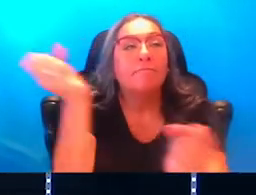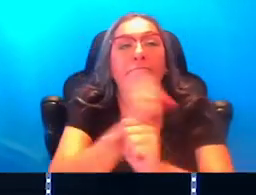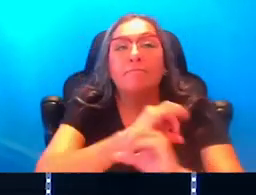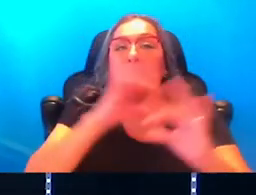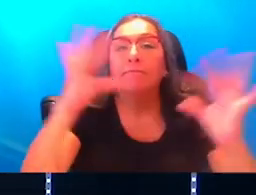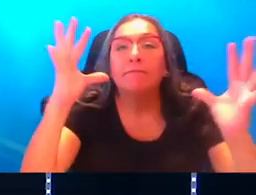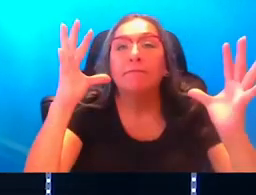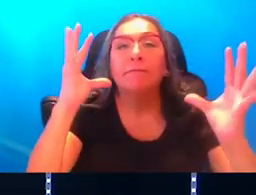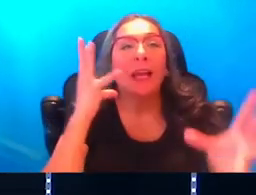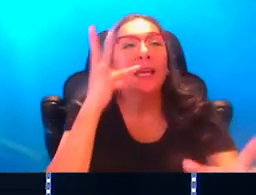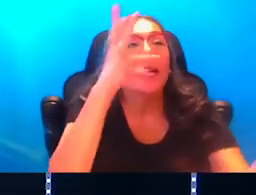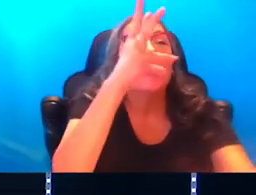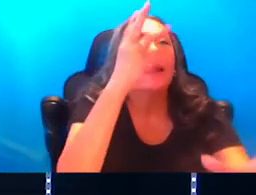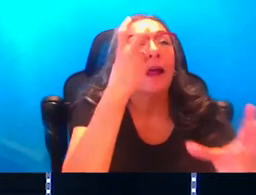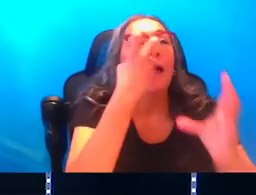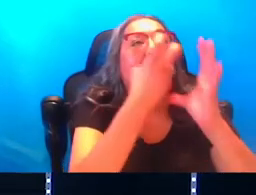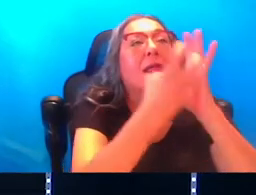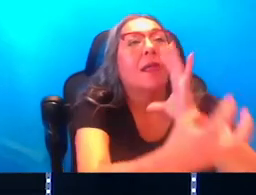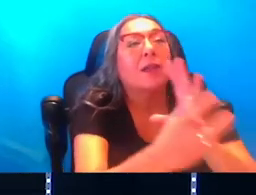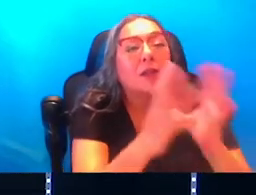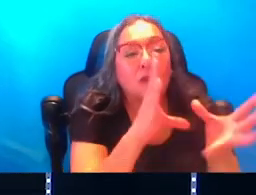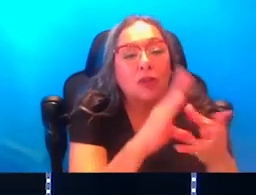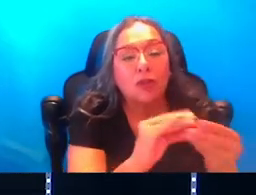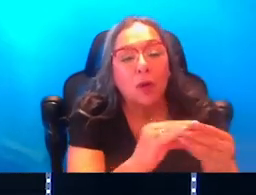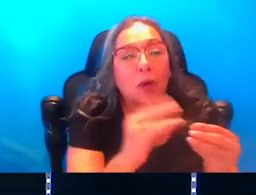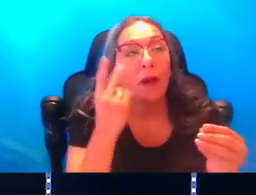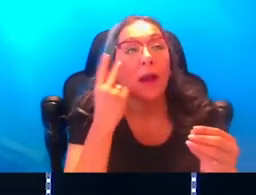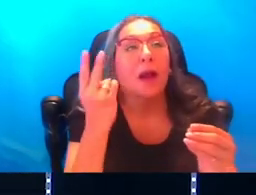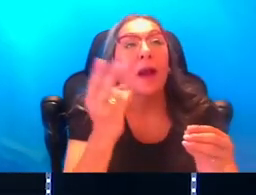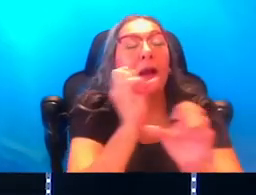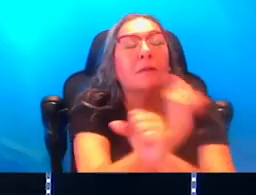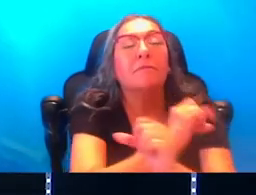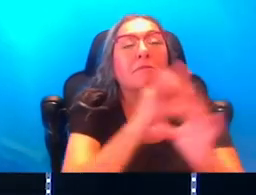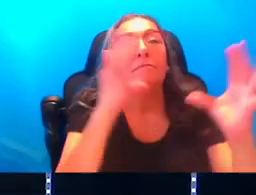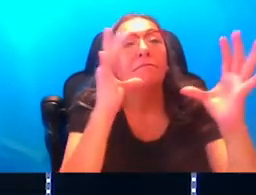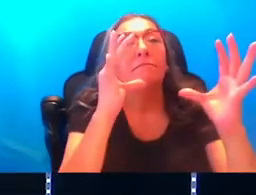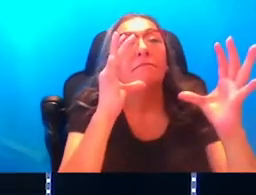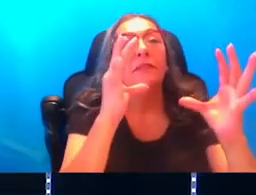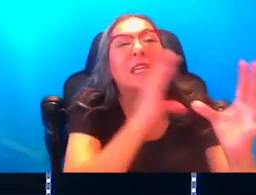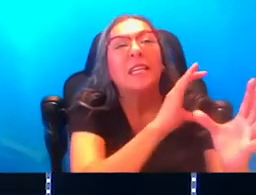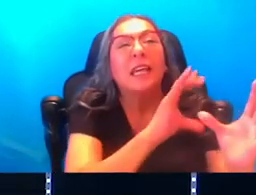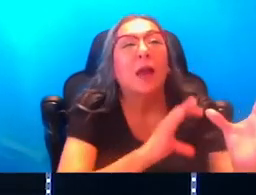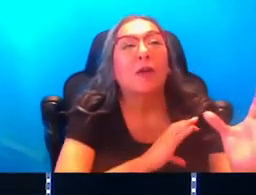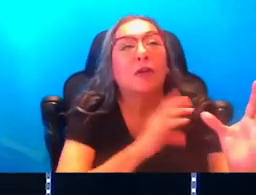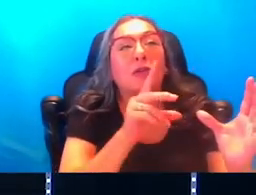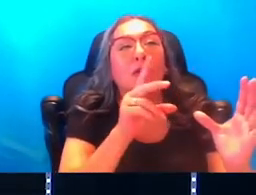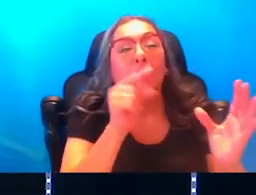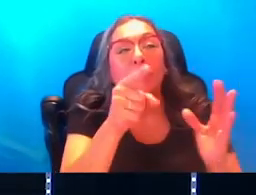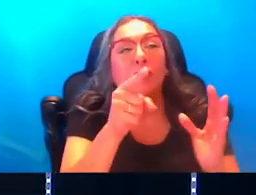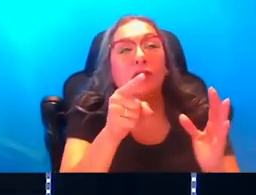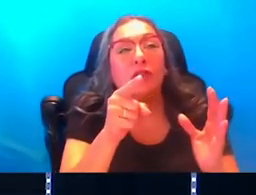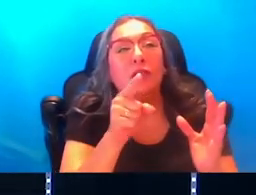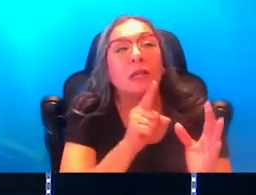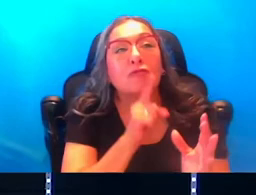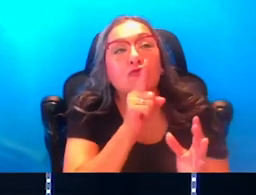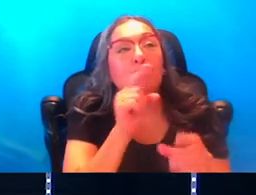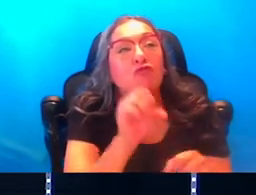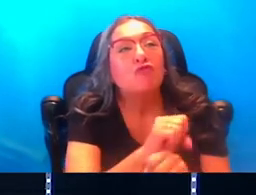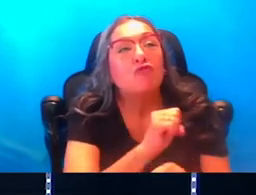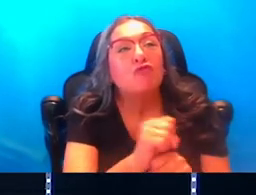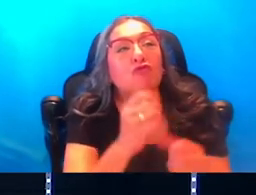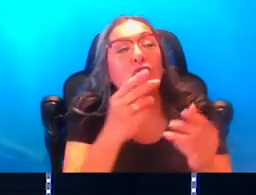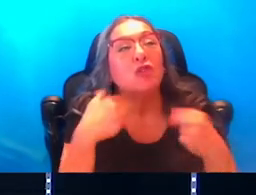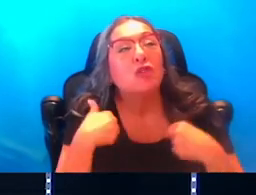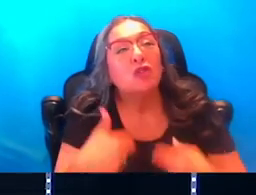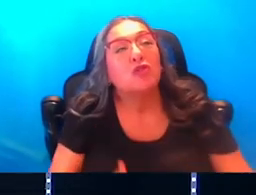these stories with me. I need you to see the characters. Don't make them caricatures. Don't make them two-dimensional. Make them